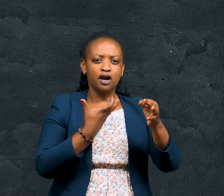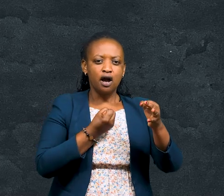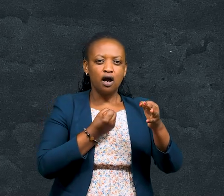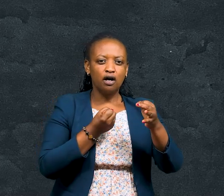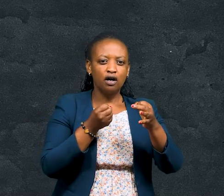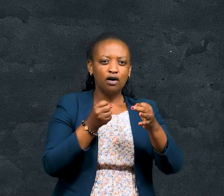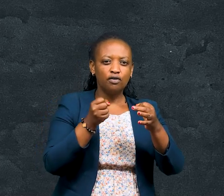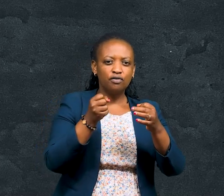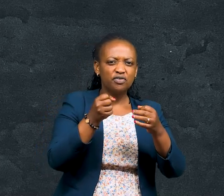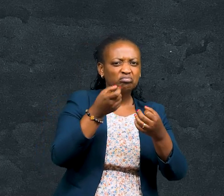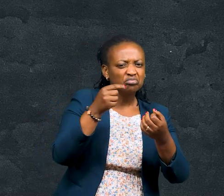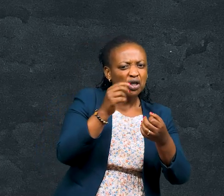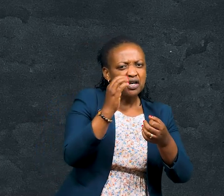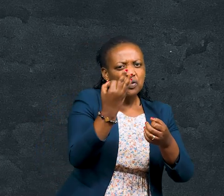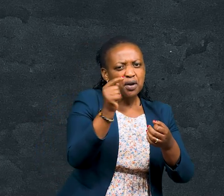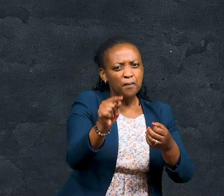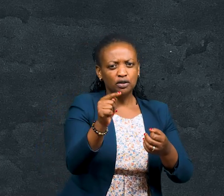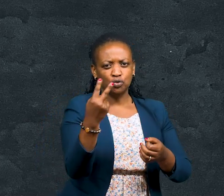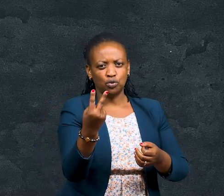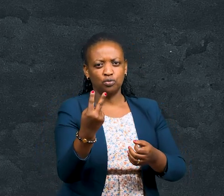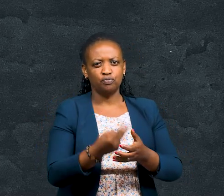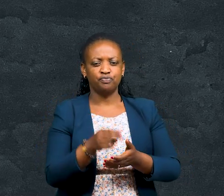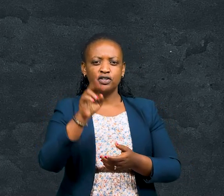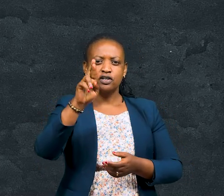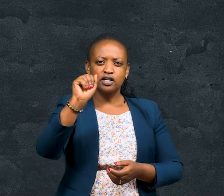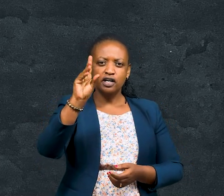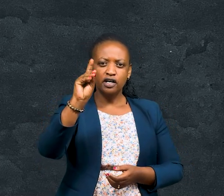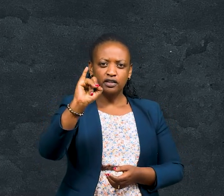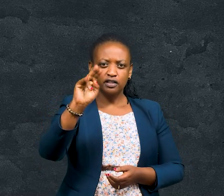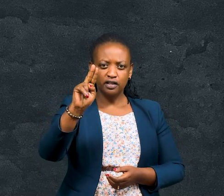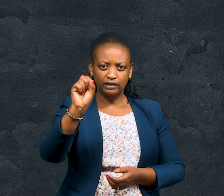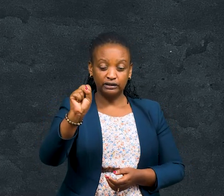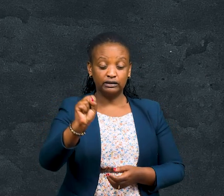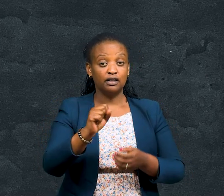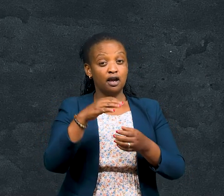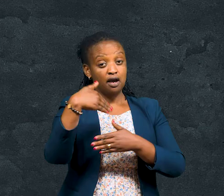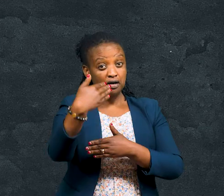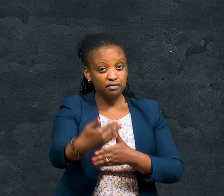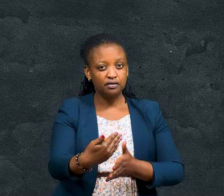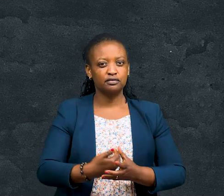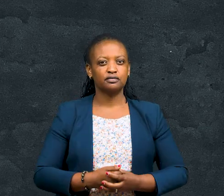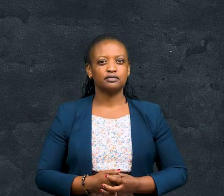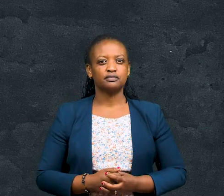it has a radius of 3.2 radius, okay? And